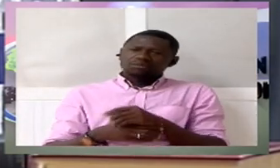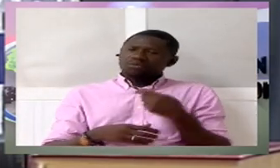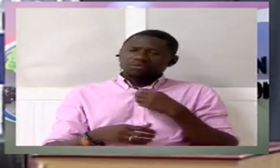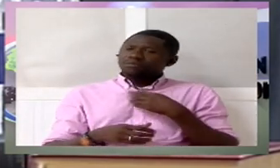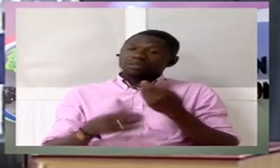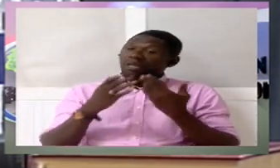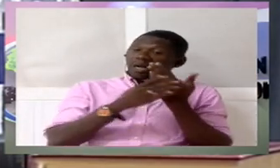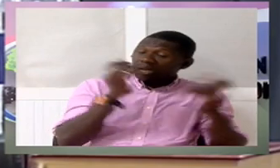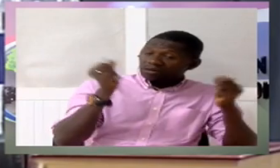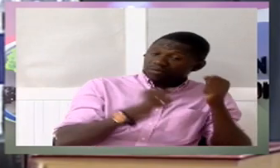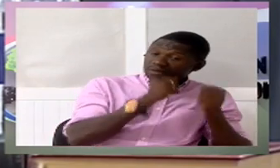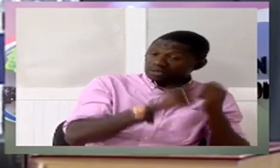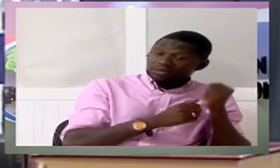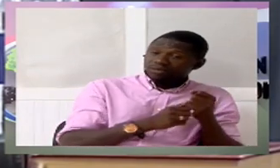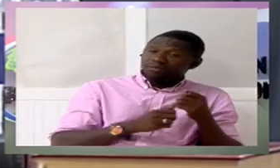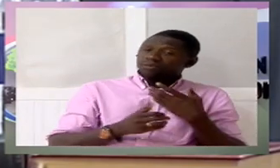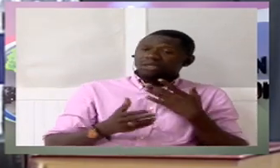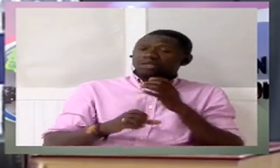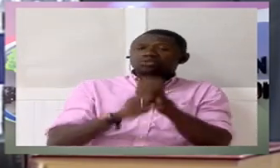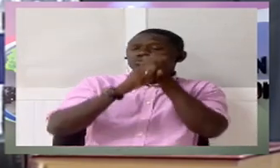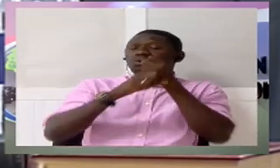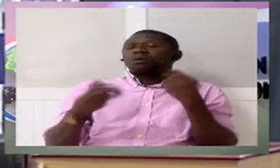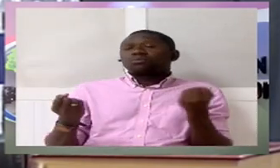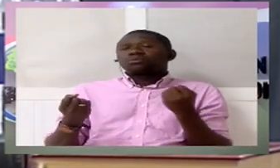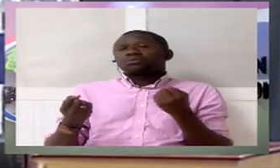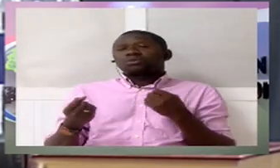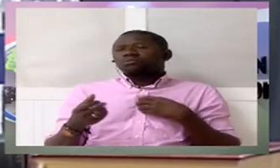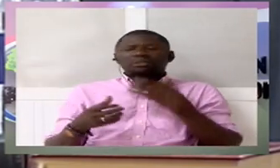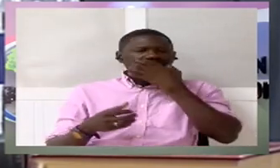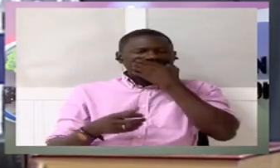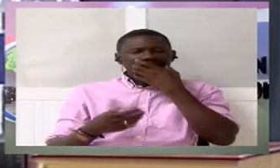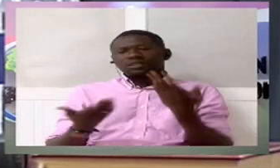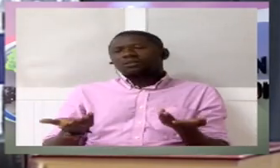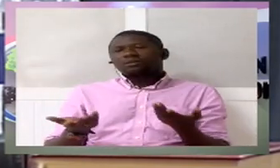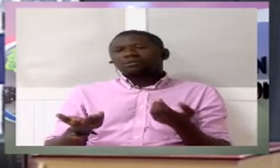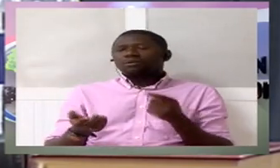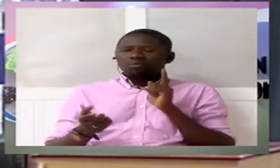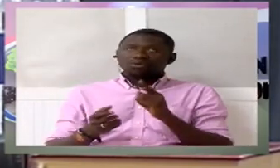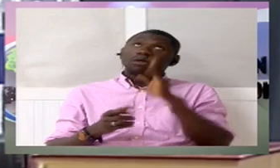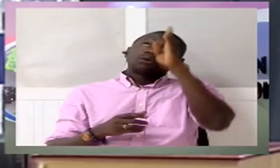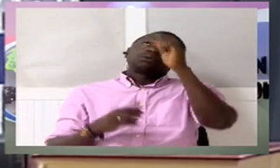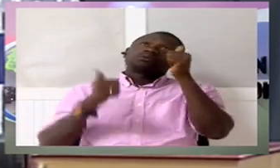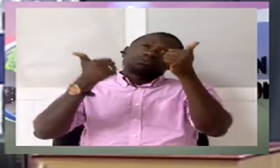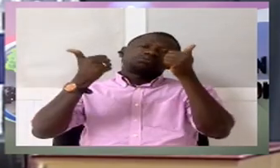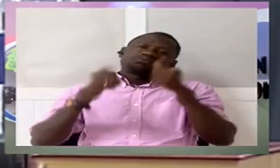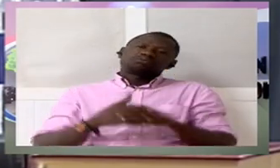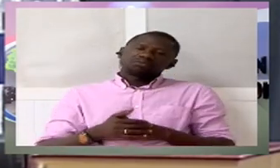borila. Because I will not run away. I'm helpless. I am helpless. The thing cannot. I cannot do anything. Konye ala betia. He said, well, God is